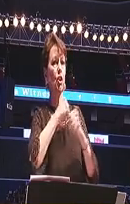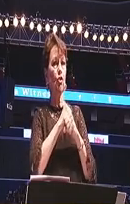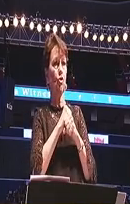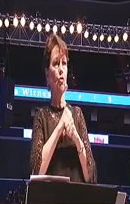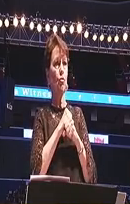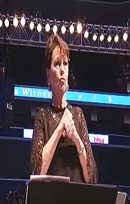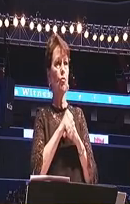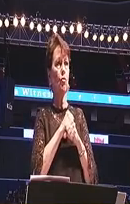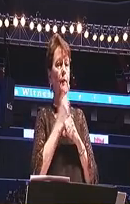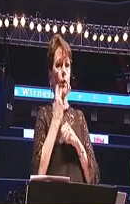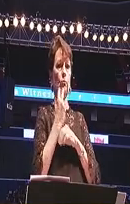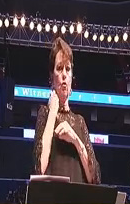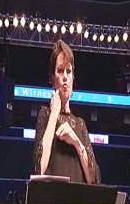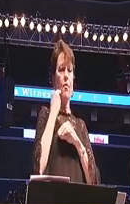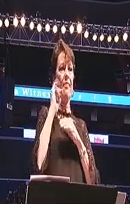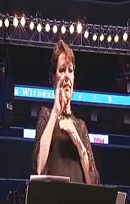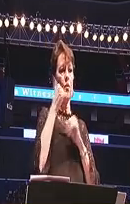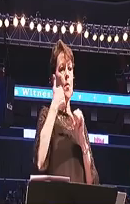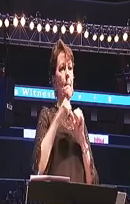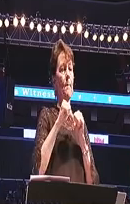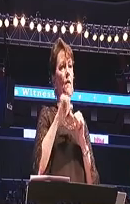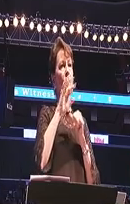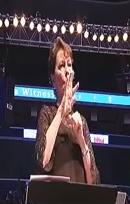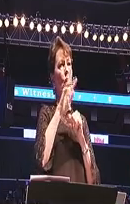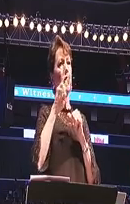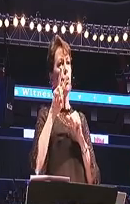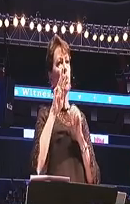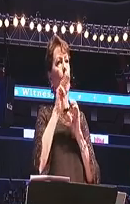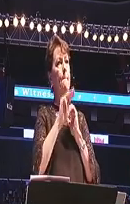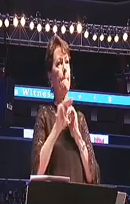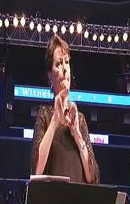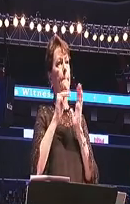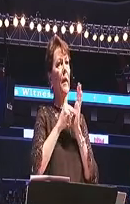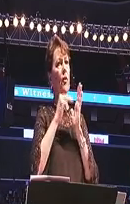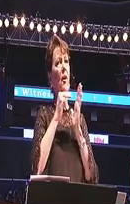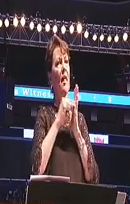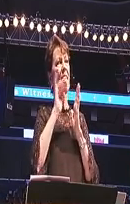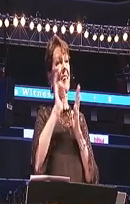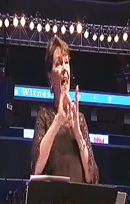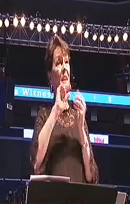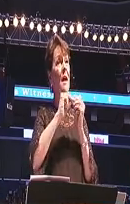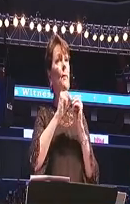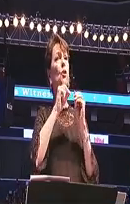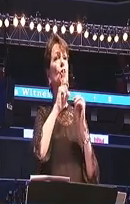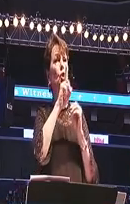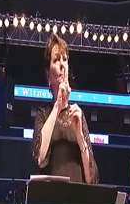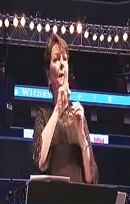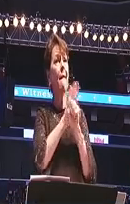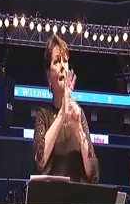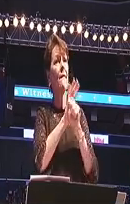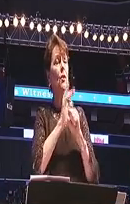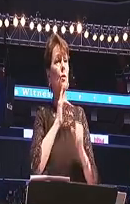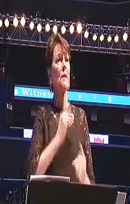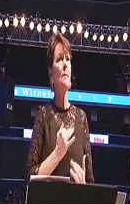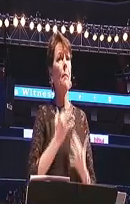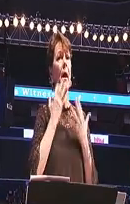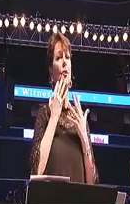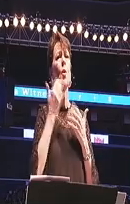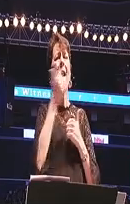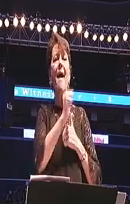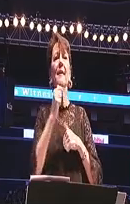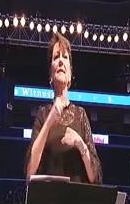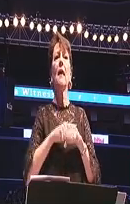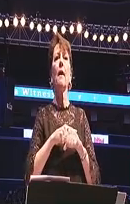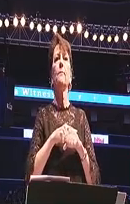This is the number that should get us. When we go out of here, it should inspire us so that anybody we see and speak to,